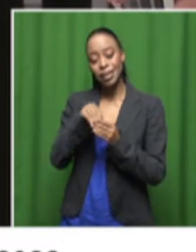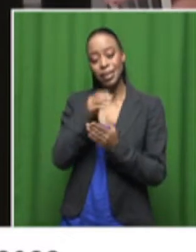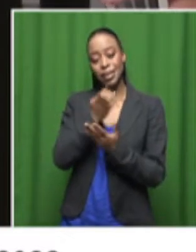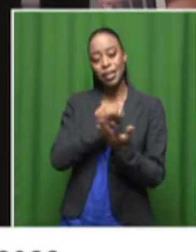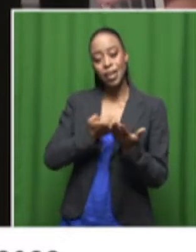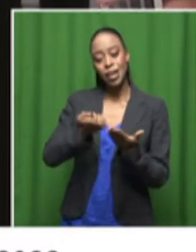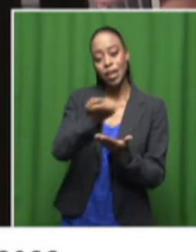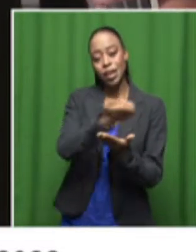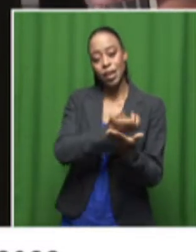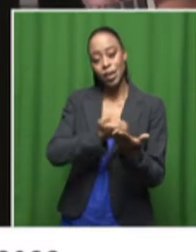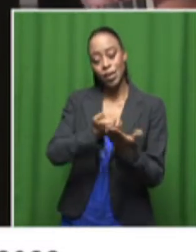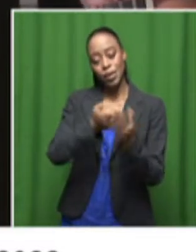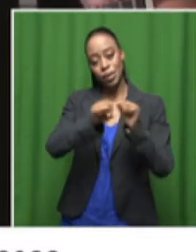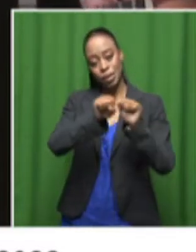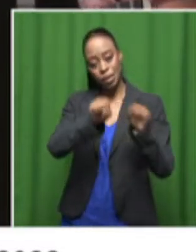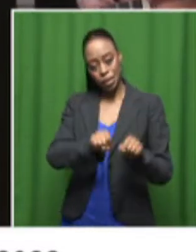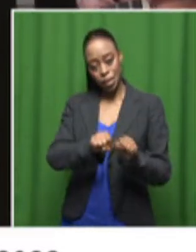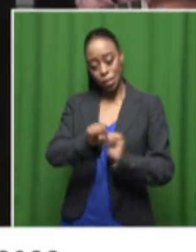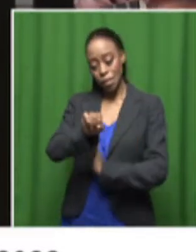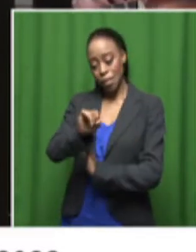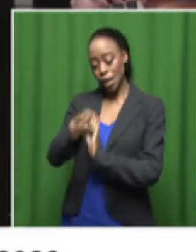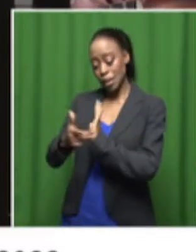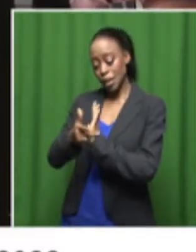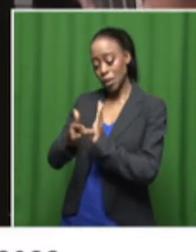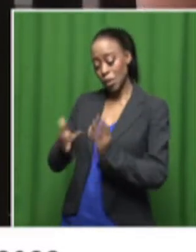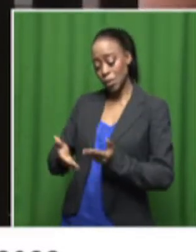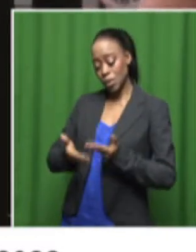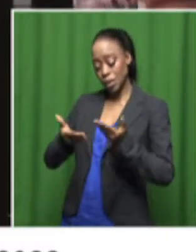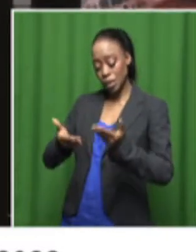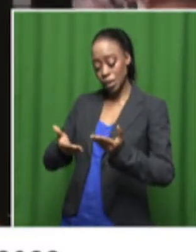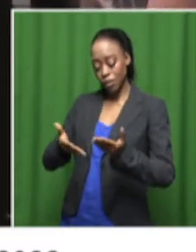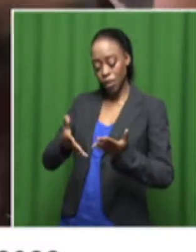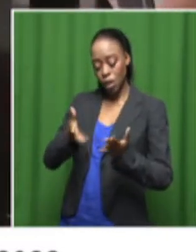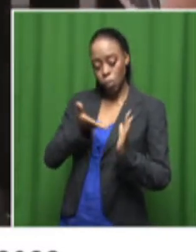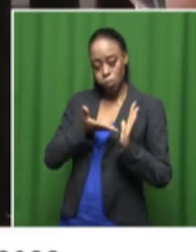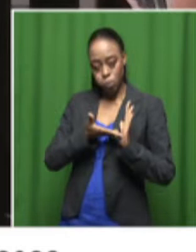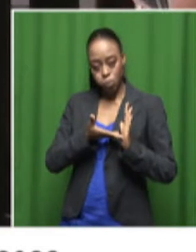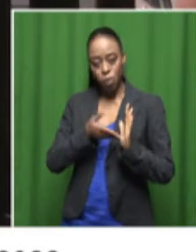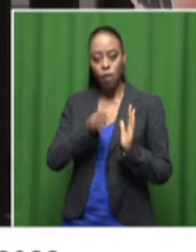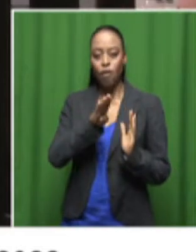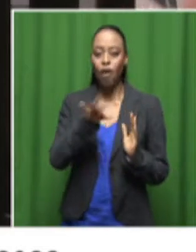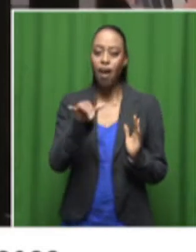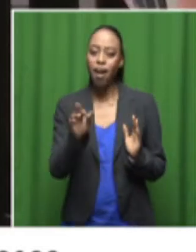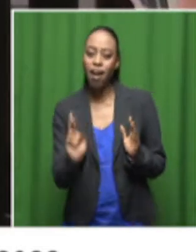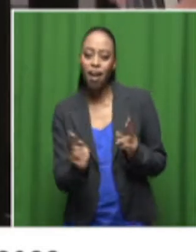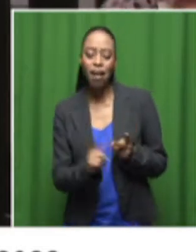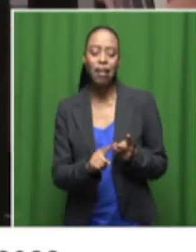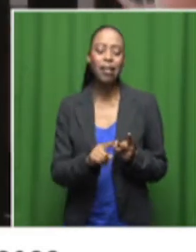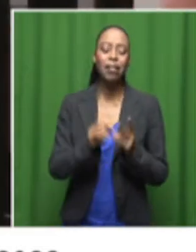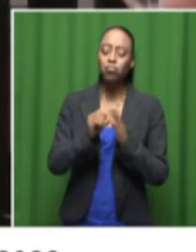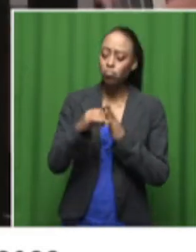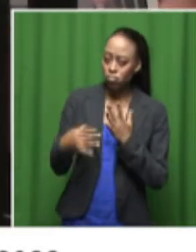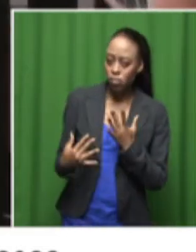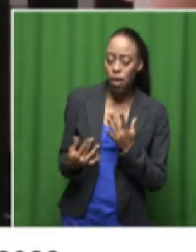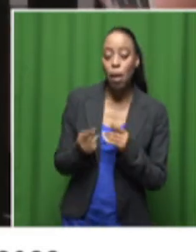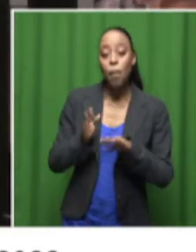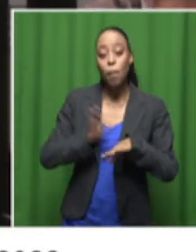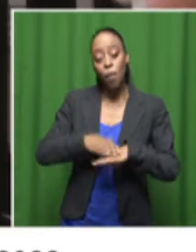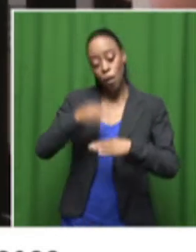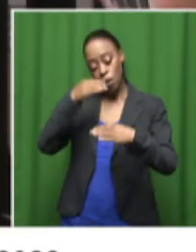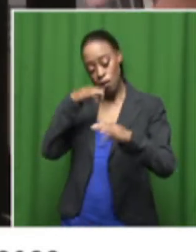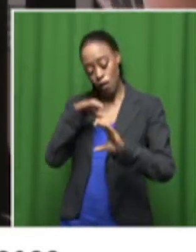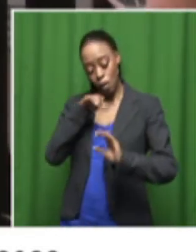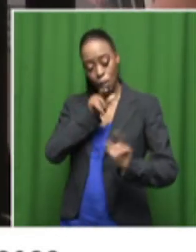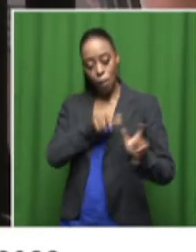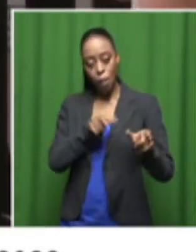this ICT services is not really about fiber optics, zettabyte, 4IR. It's really about the people. It's really about how do